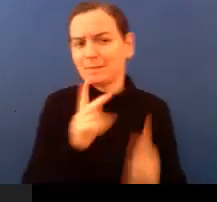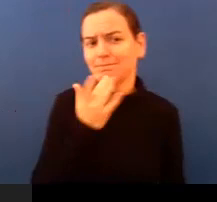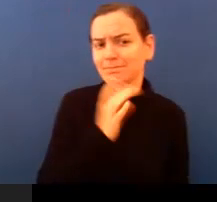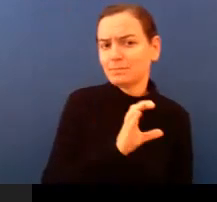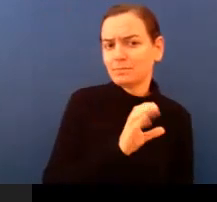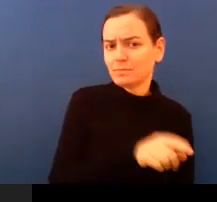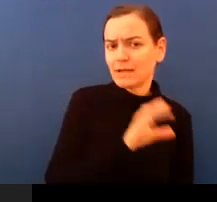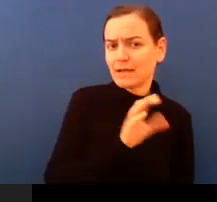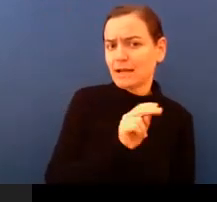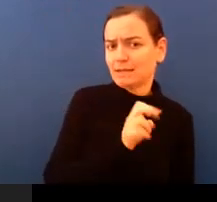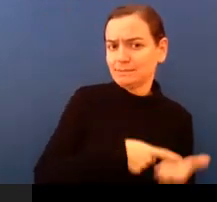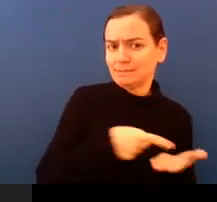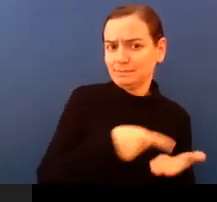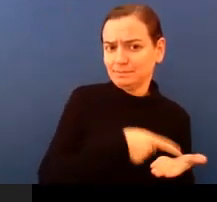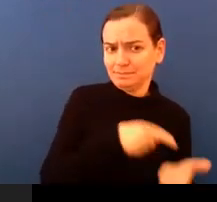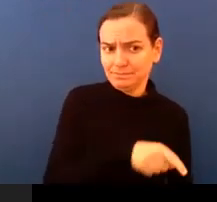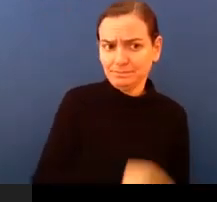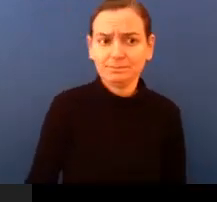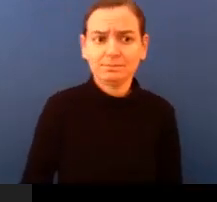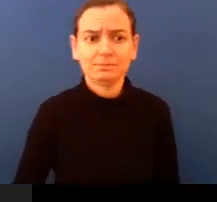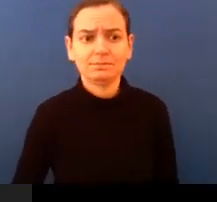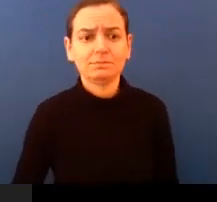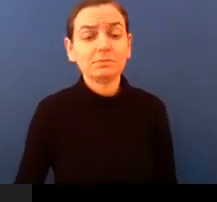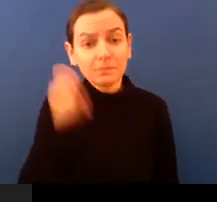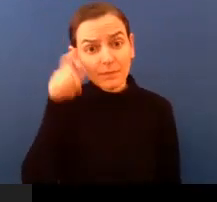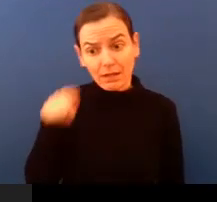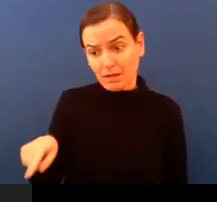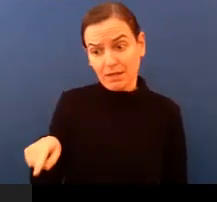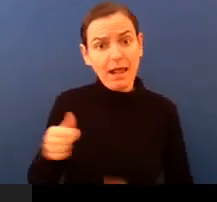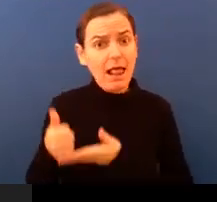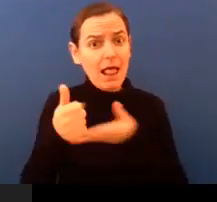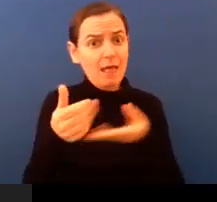And guide dogs will not solve O&M problems at all.